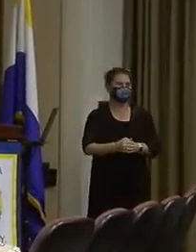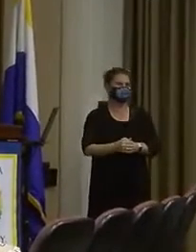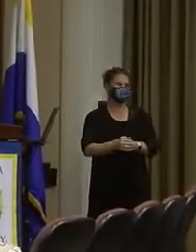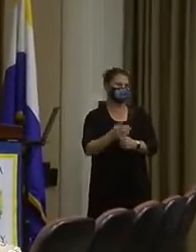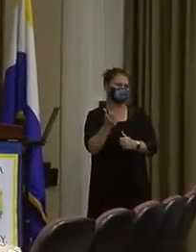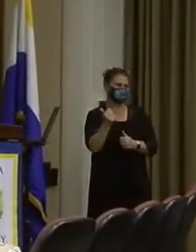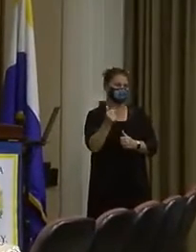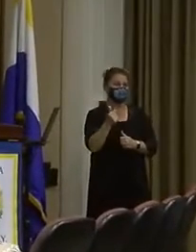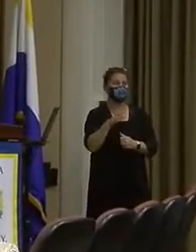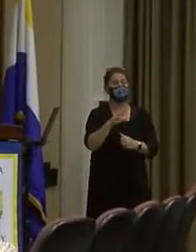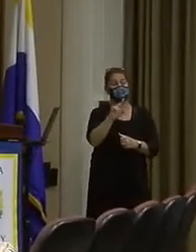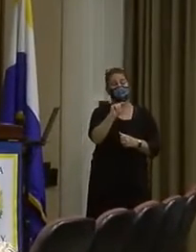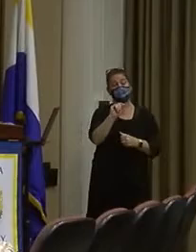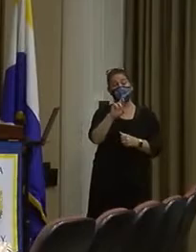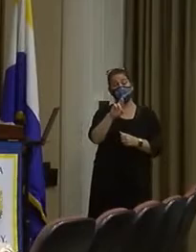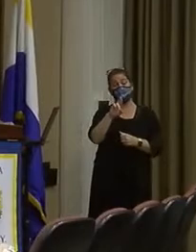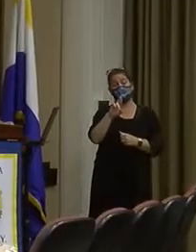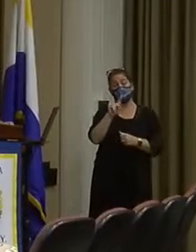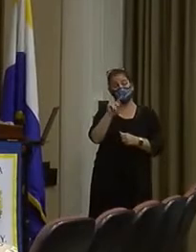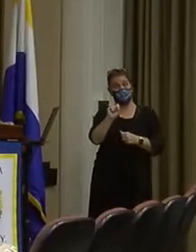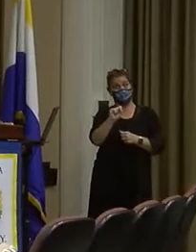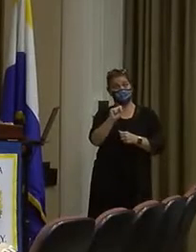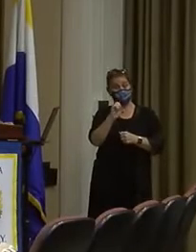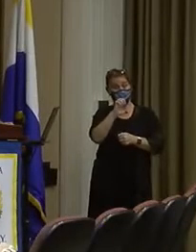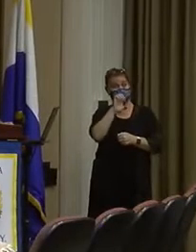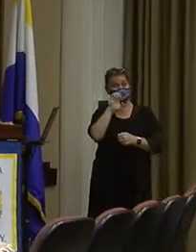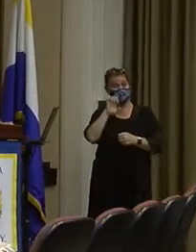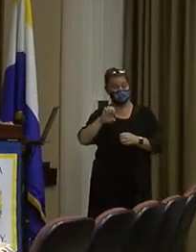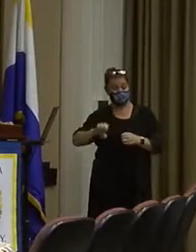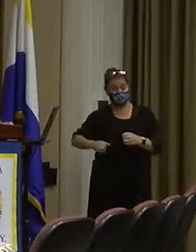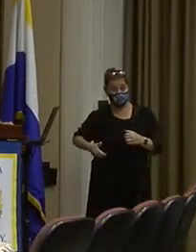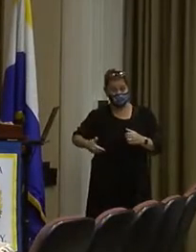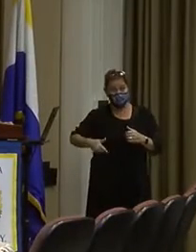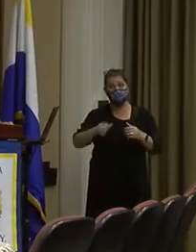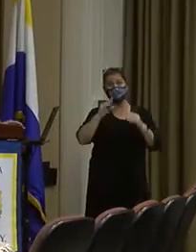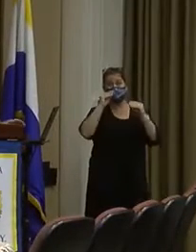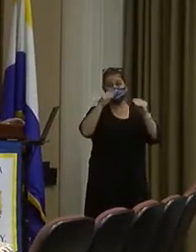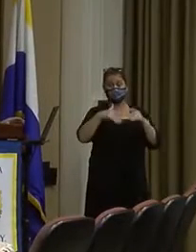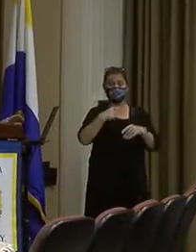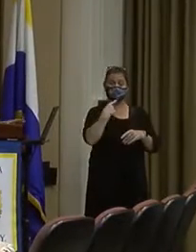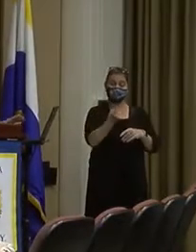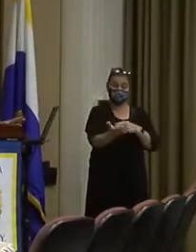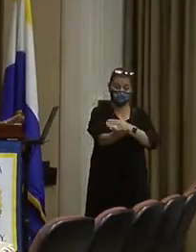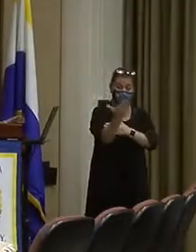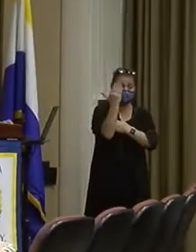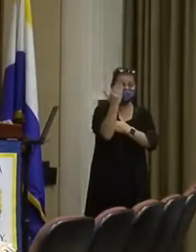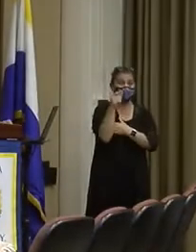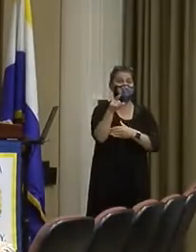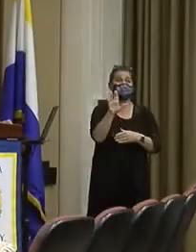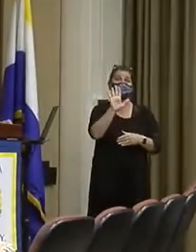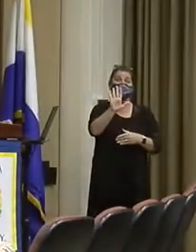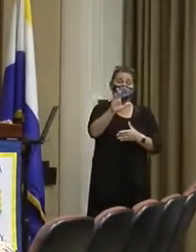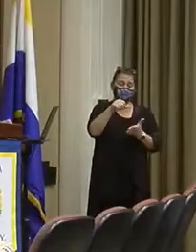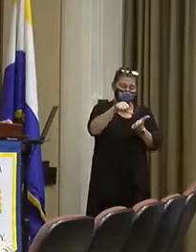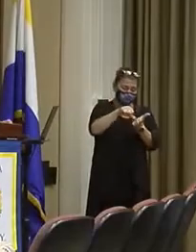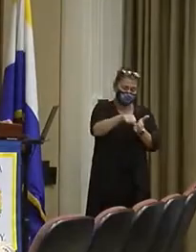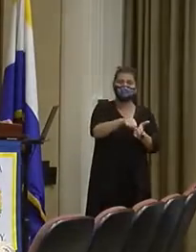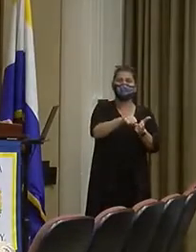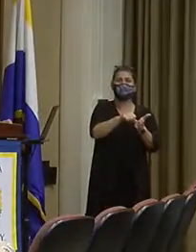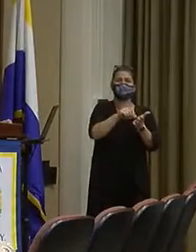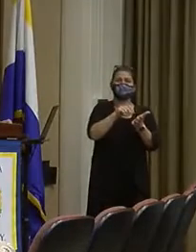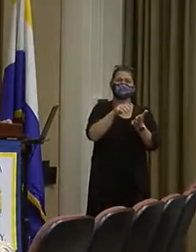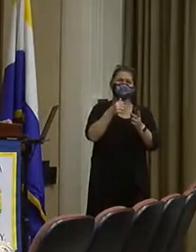She was my torts and ethics professor, and I've told her this morning when we had breakfast that her fingerprints are really